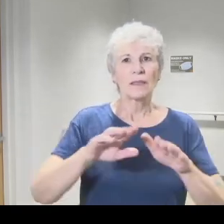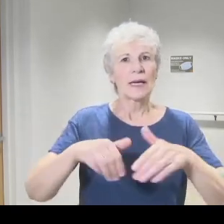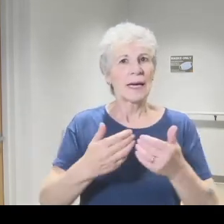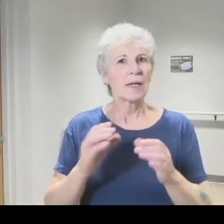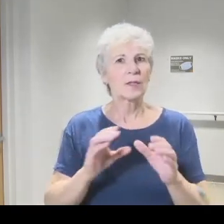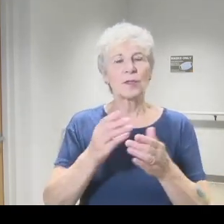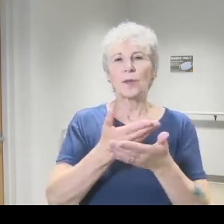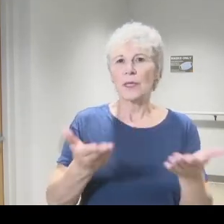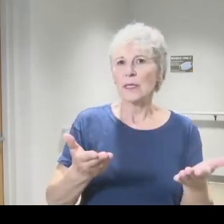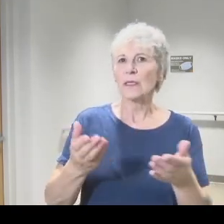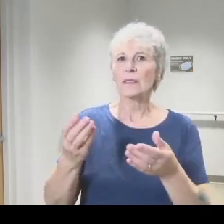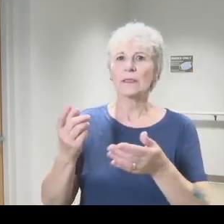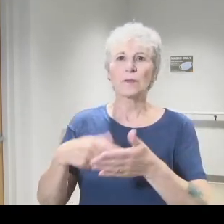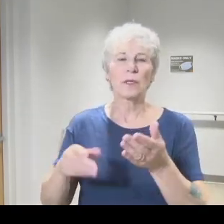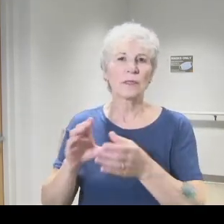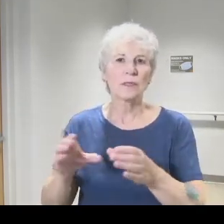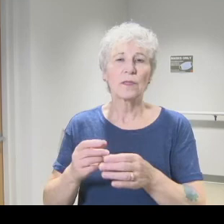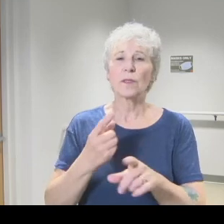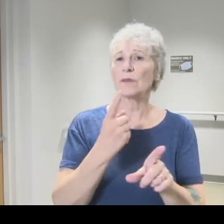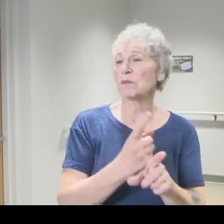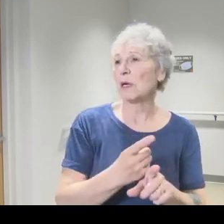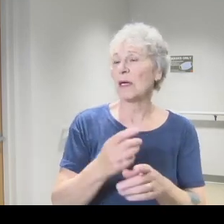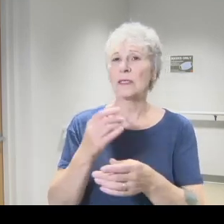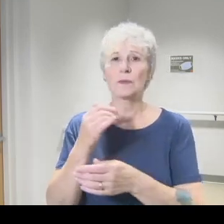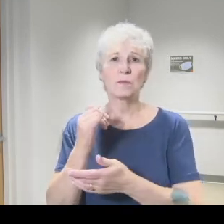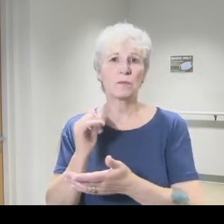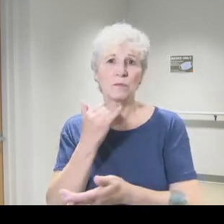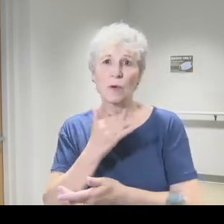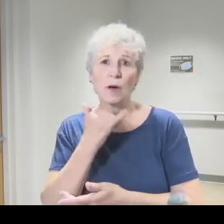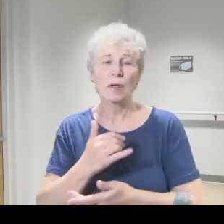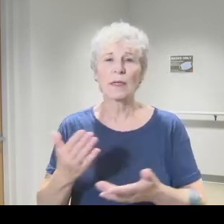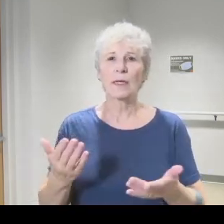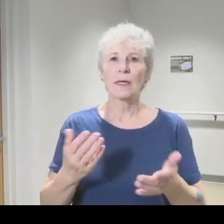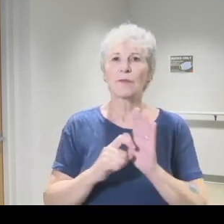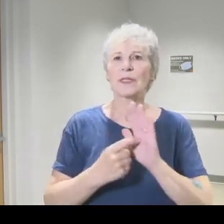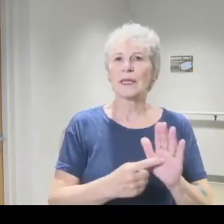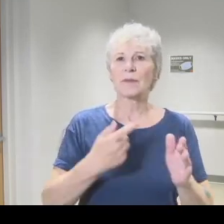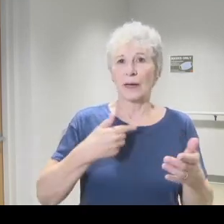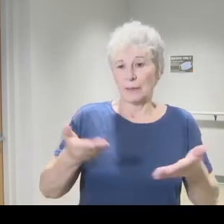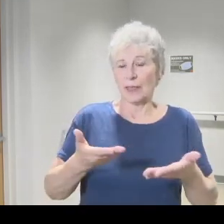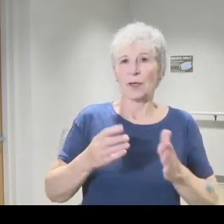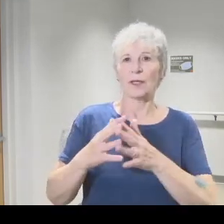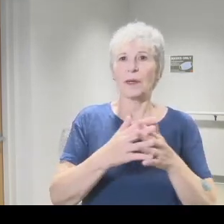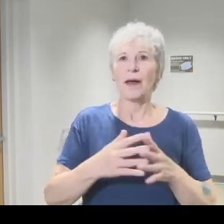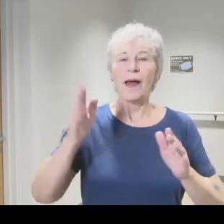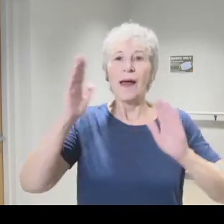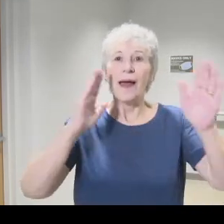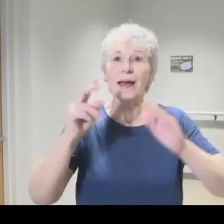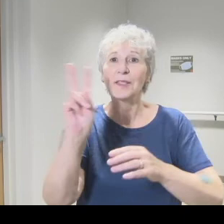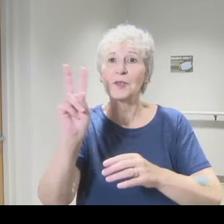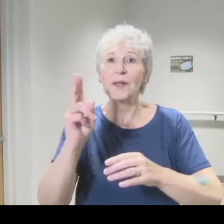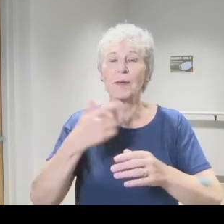do things or what to do, how it's appropriate or not. So for instance, if I am in America and someone says, hey, 2 o'clock, I'm